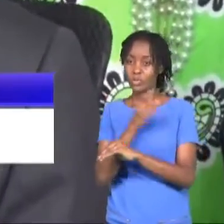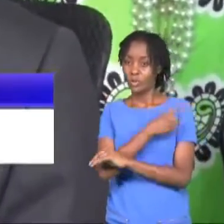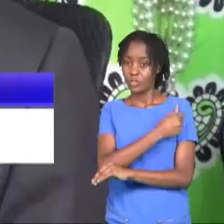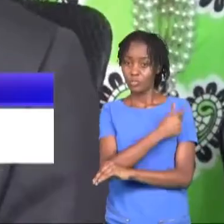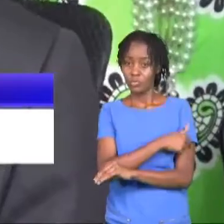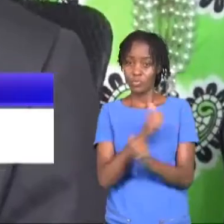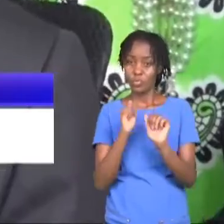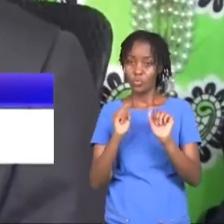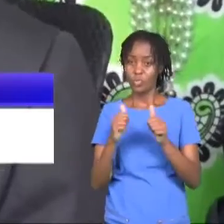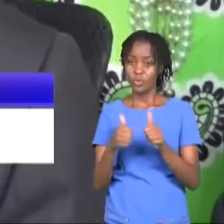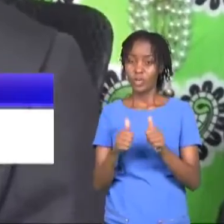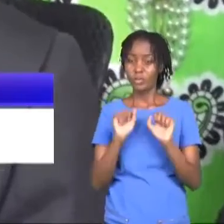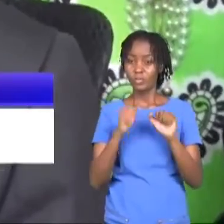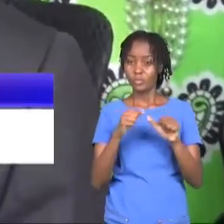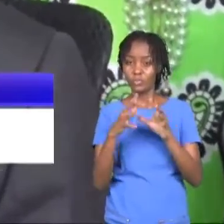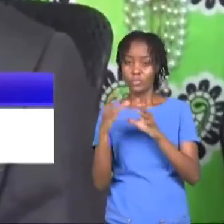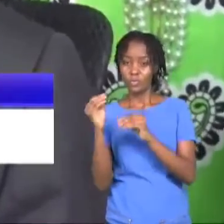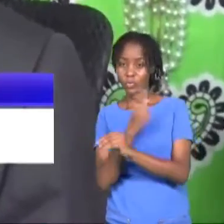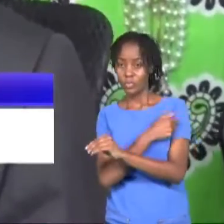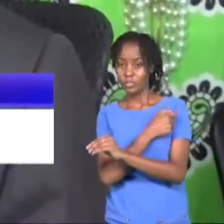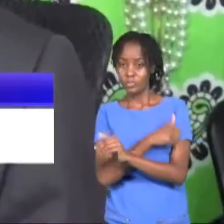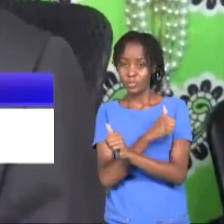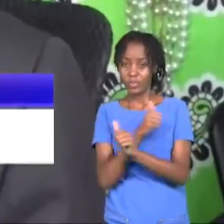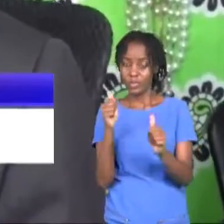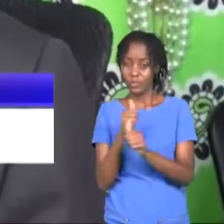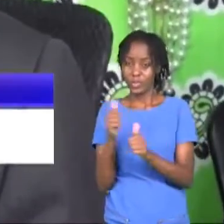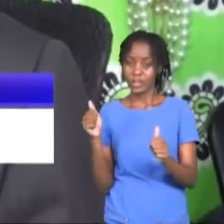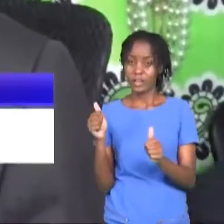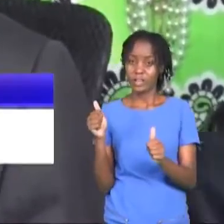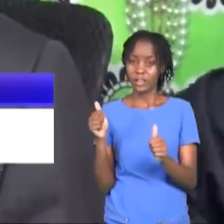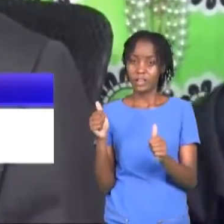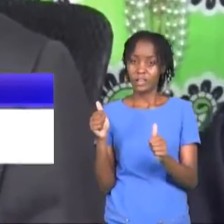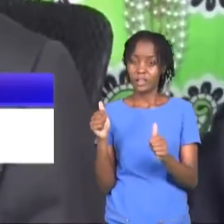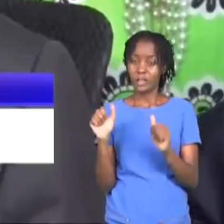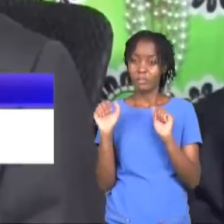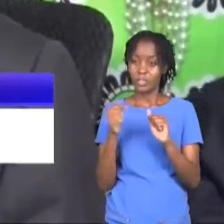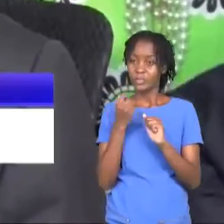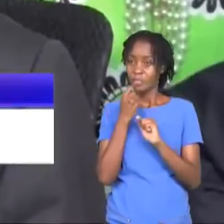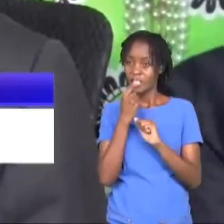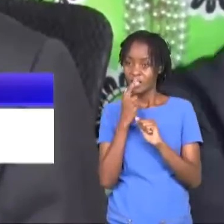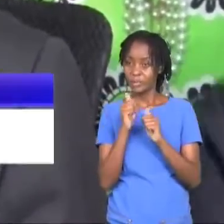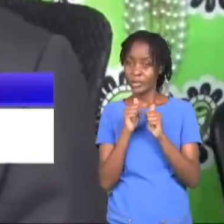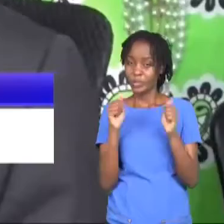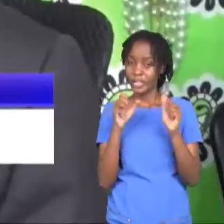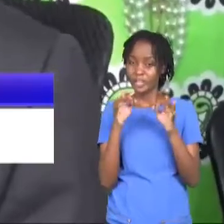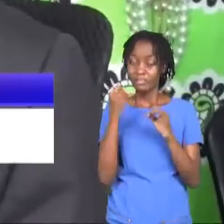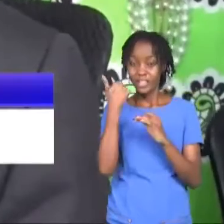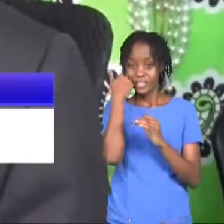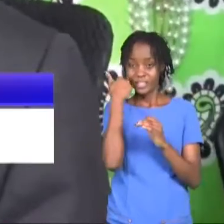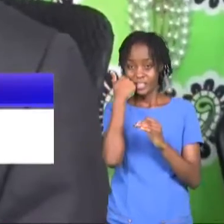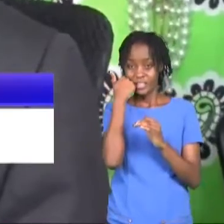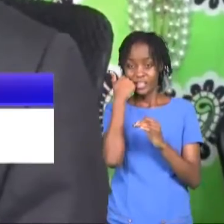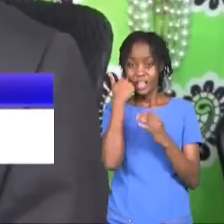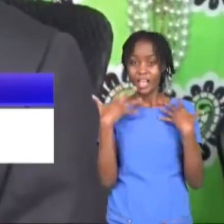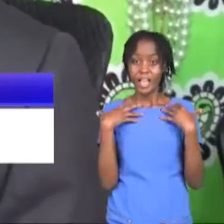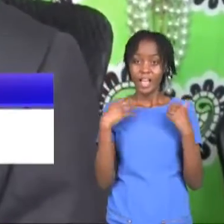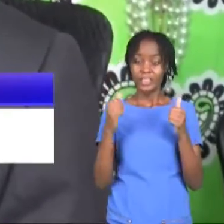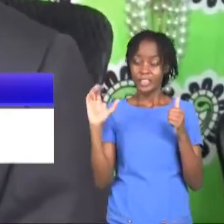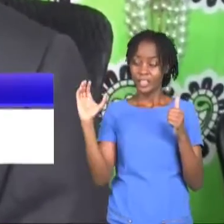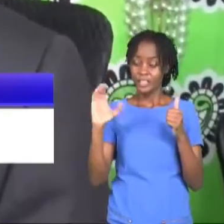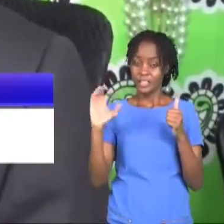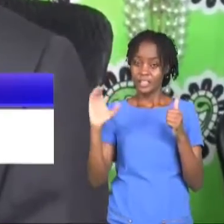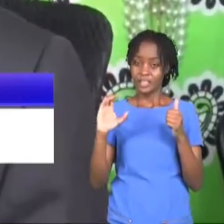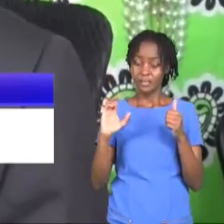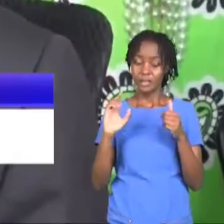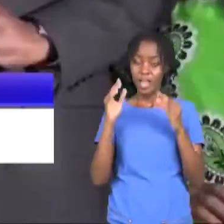can go to hospital, they can afford to be able to get treated when they are sick. So a healthy citizen, an